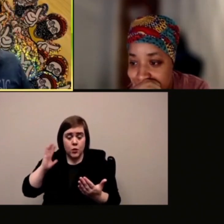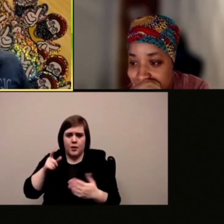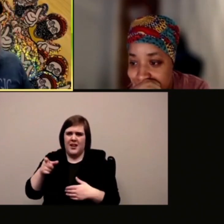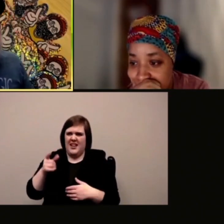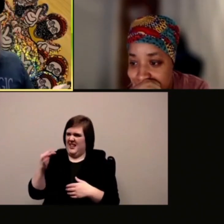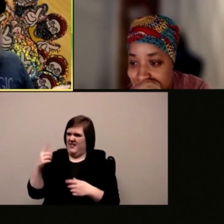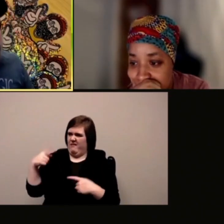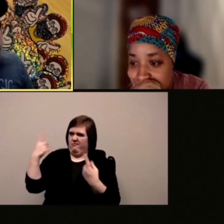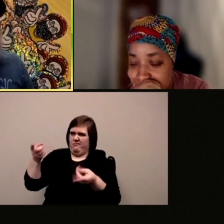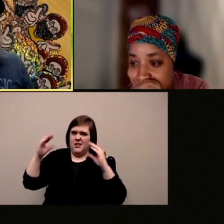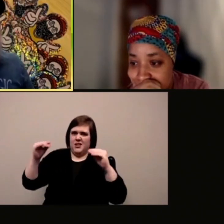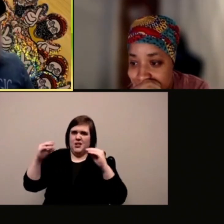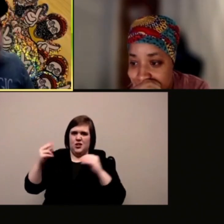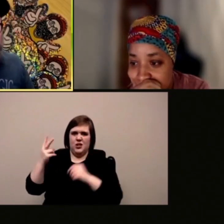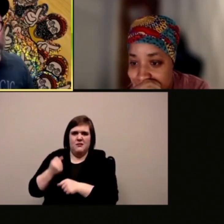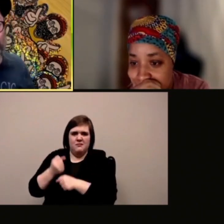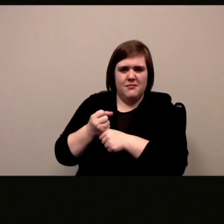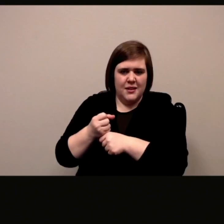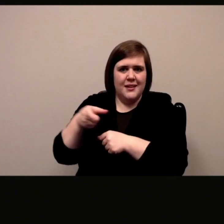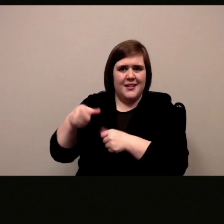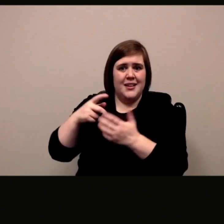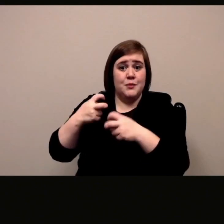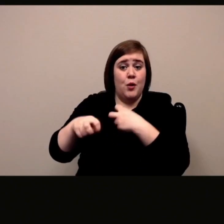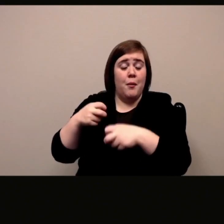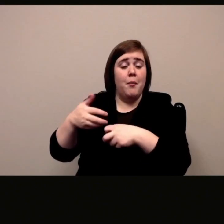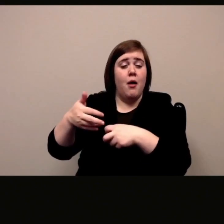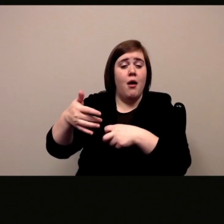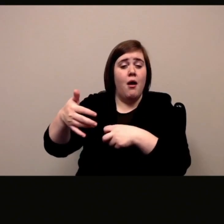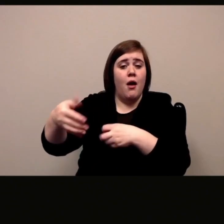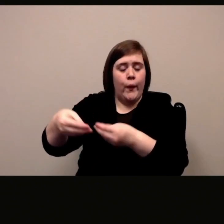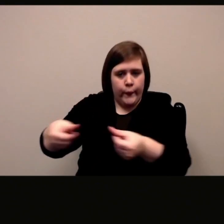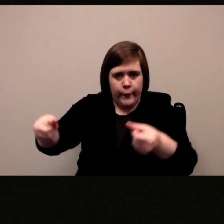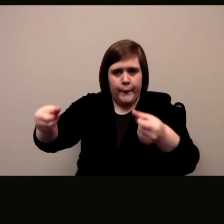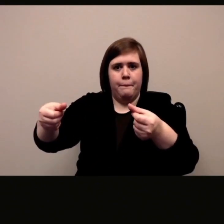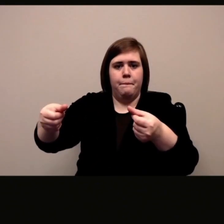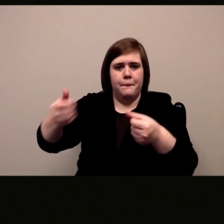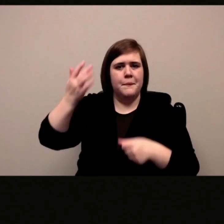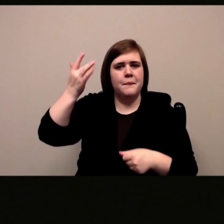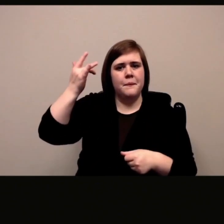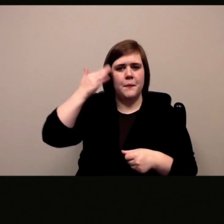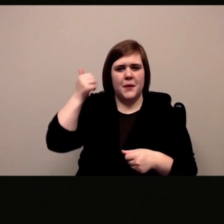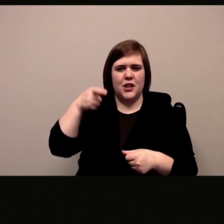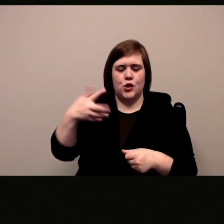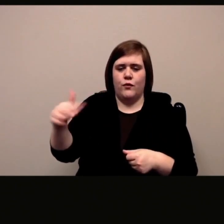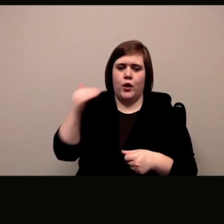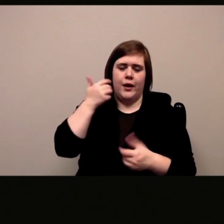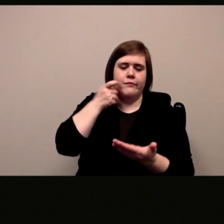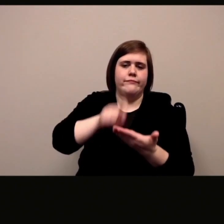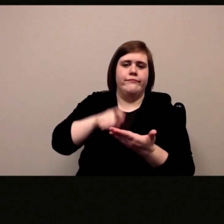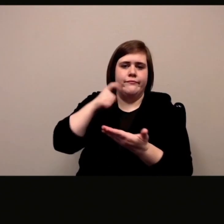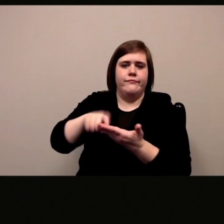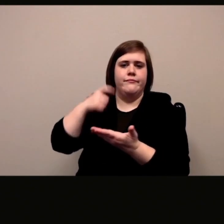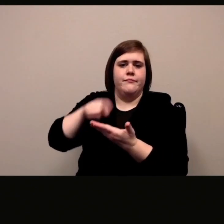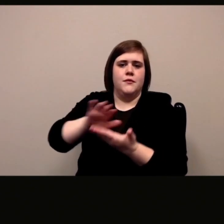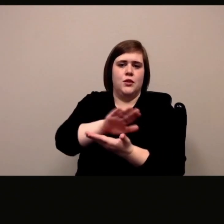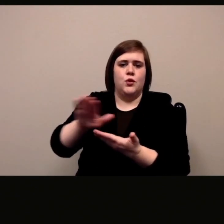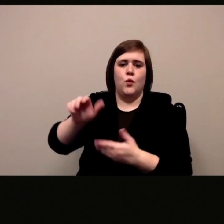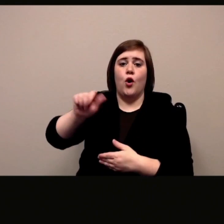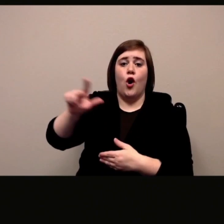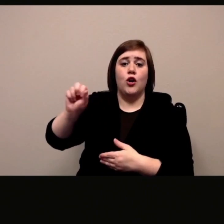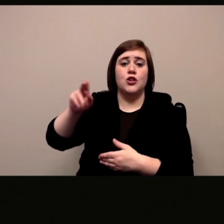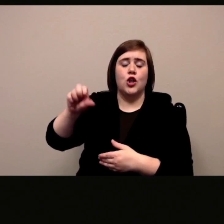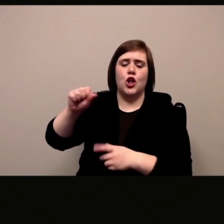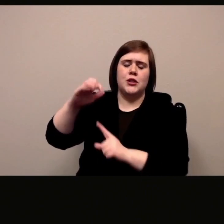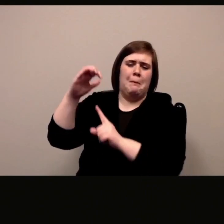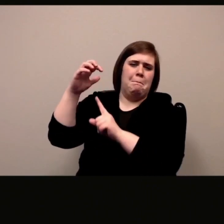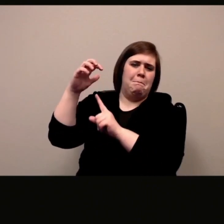this problem tends to just disappear, because you've had your all-stars, and you've had your all-stars 4 years ago and 3 years